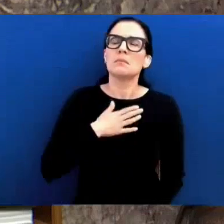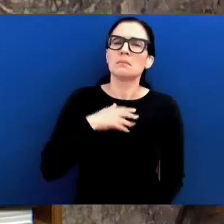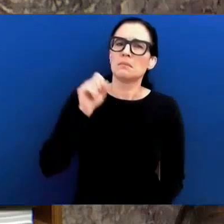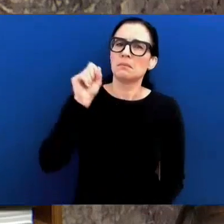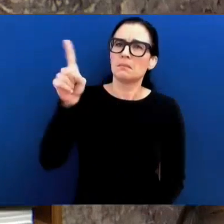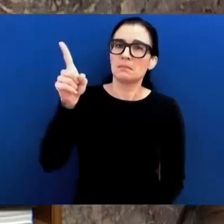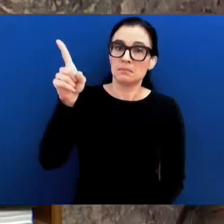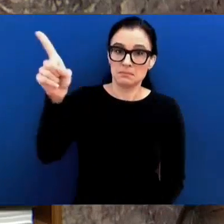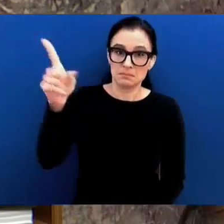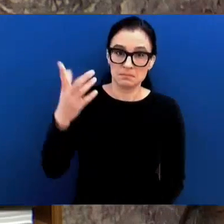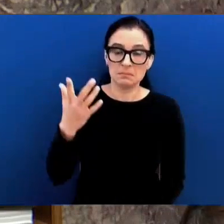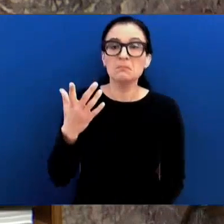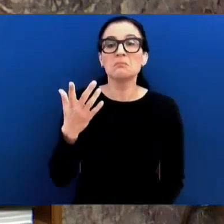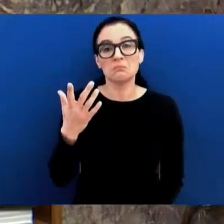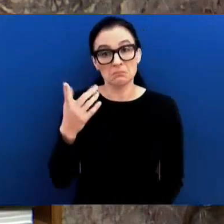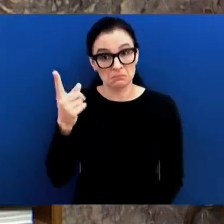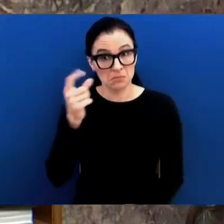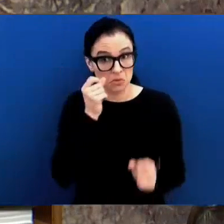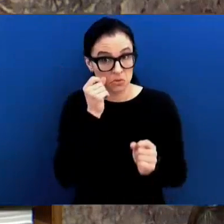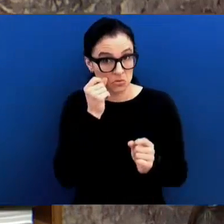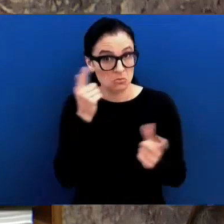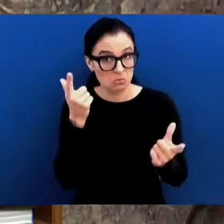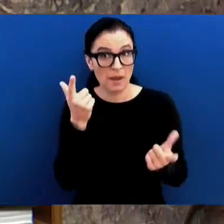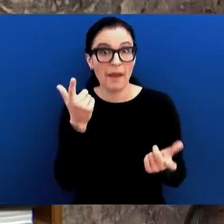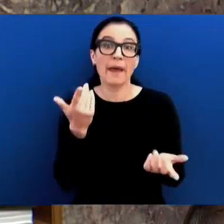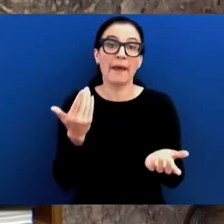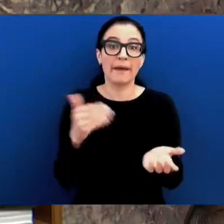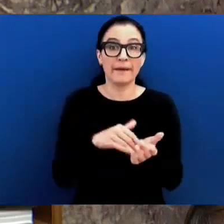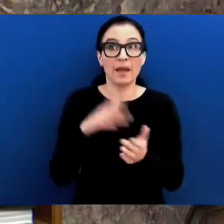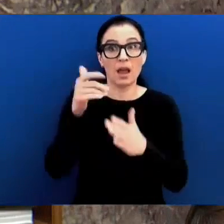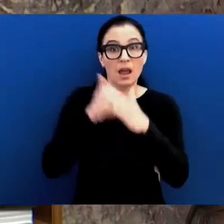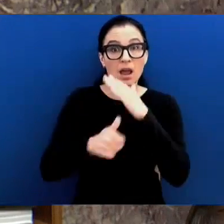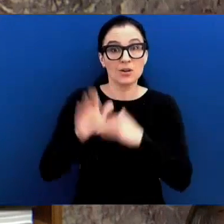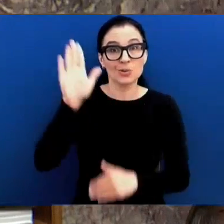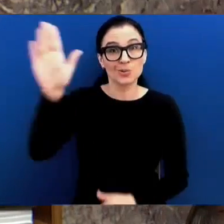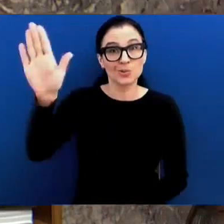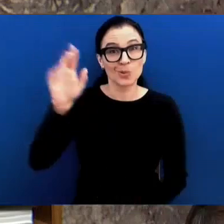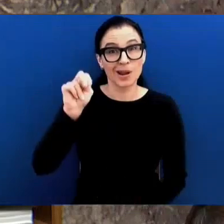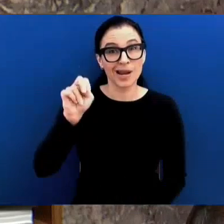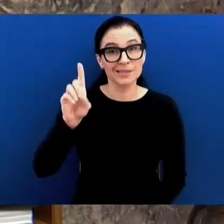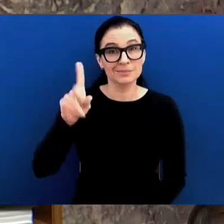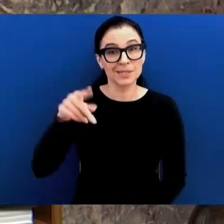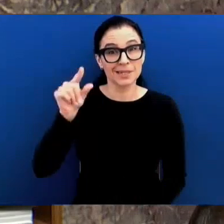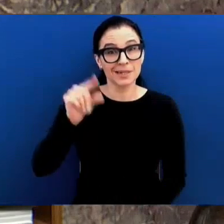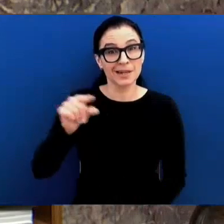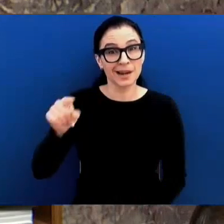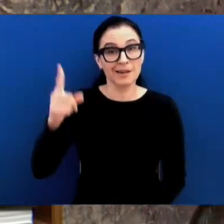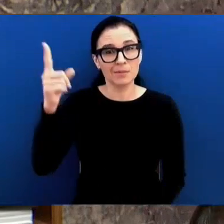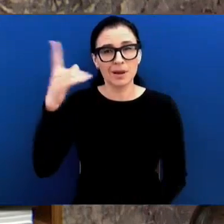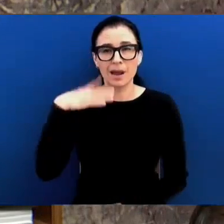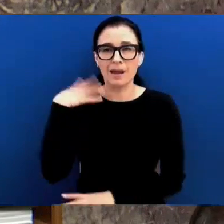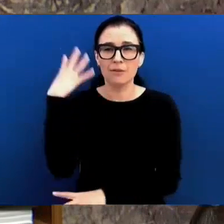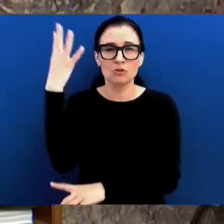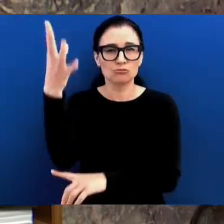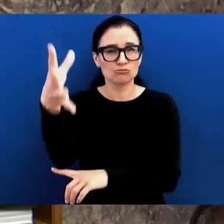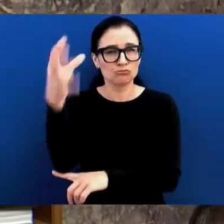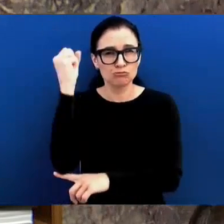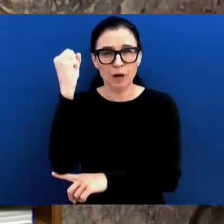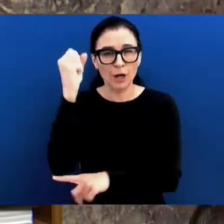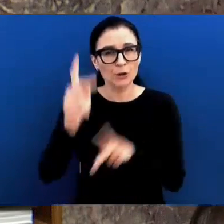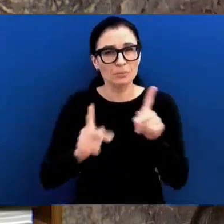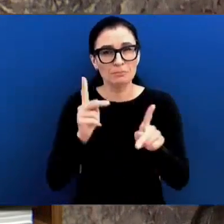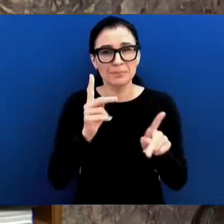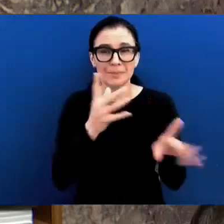again, under their NDP government, there is a record exodus of young people leaving British Columbia, packing up and moving